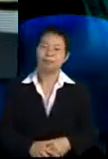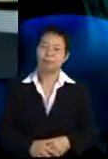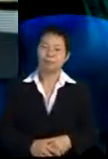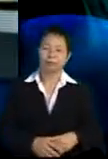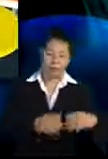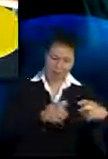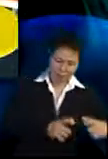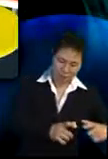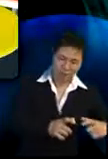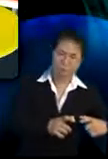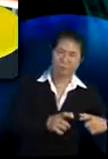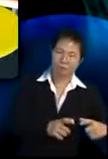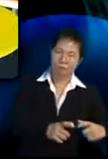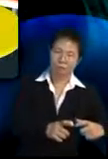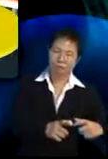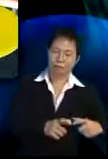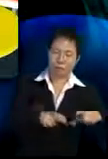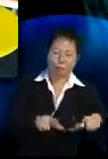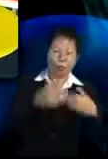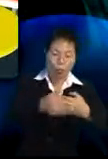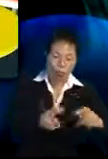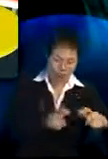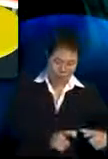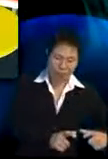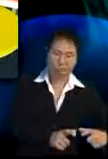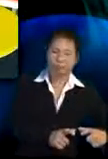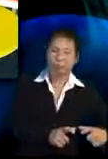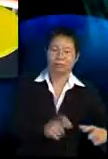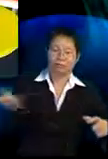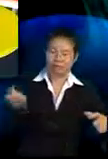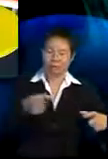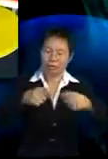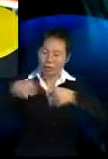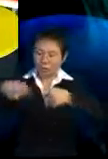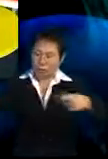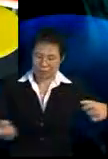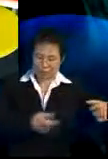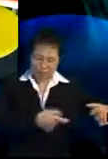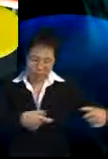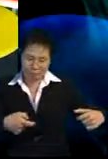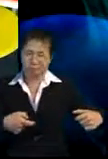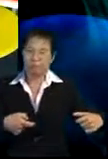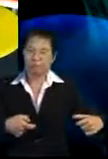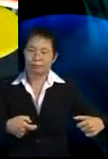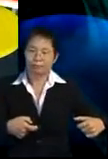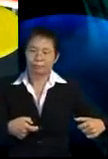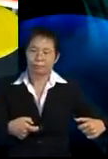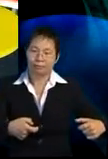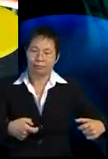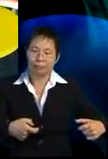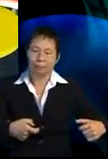Place the wooden block on the sandpaper and hook the spring balance onto the wooden block.